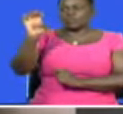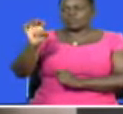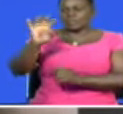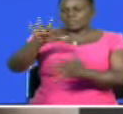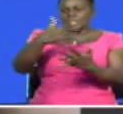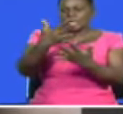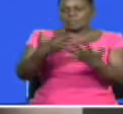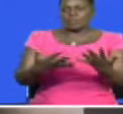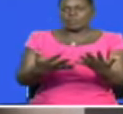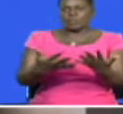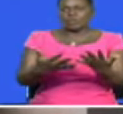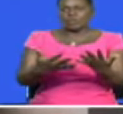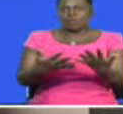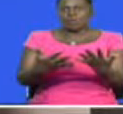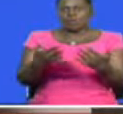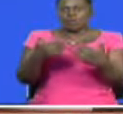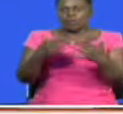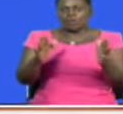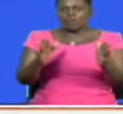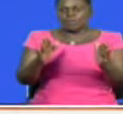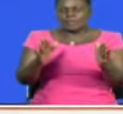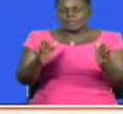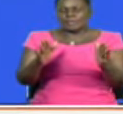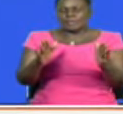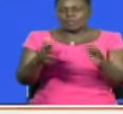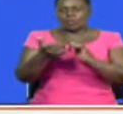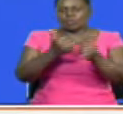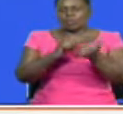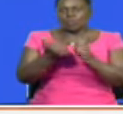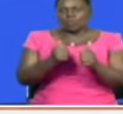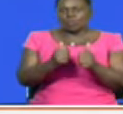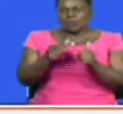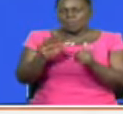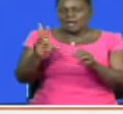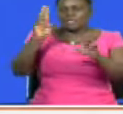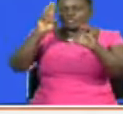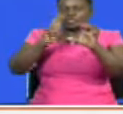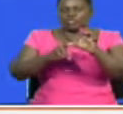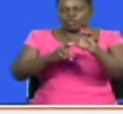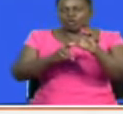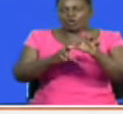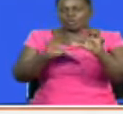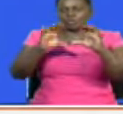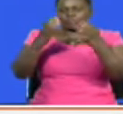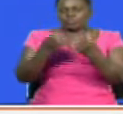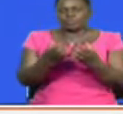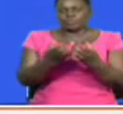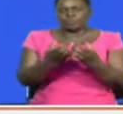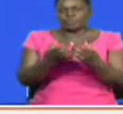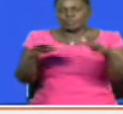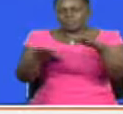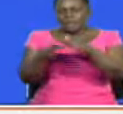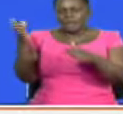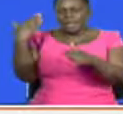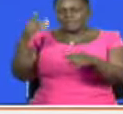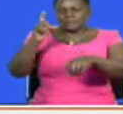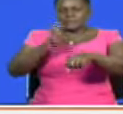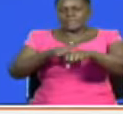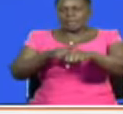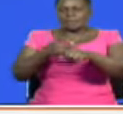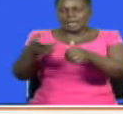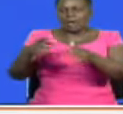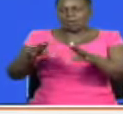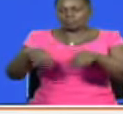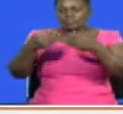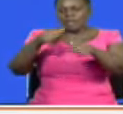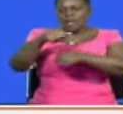table, having drawn their 3 opening fixtures. Ruud Van, who joined the club as Ten Hag's assistant last summer, has been